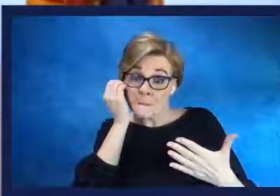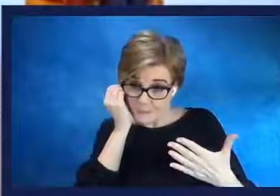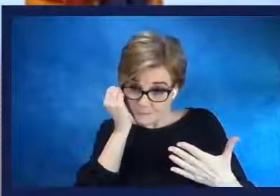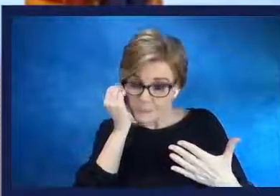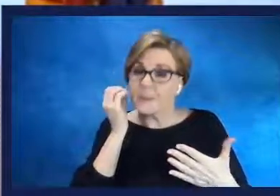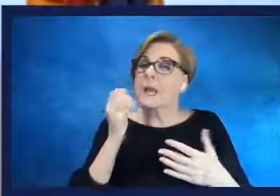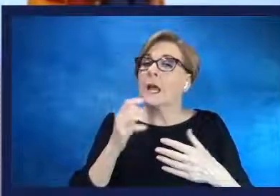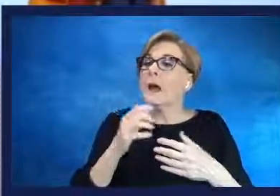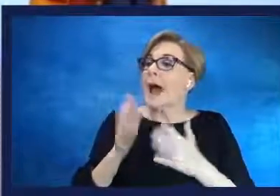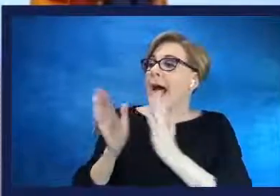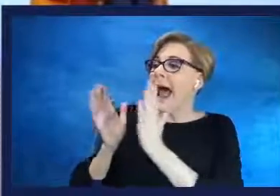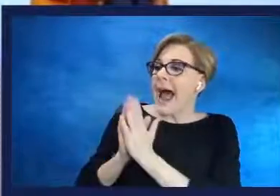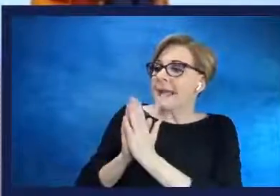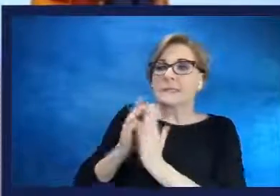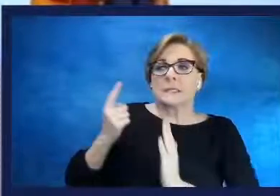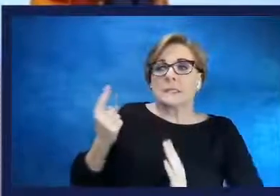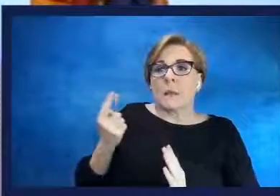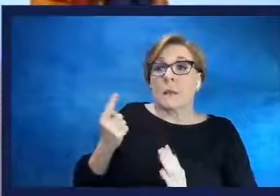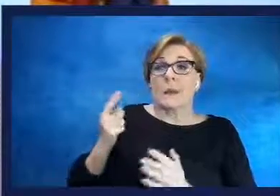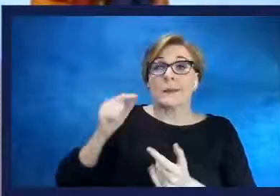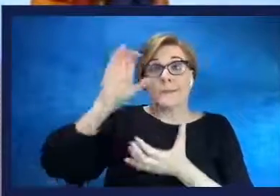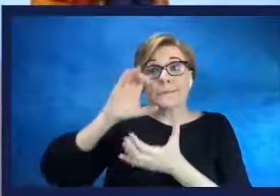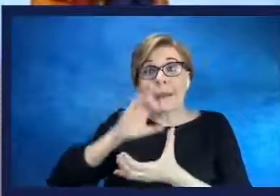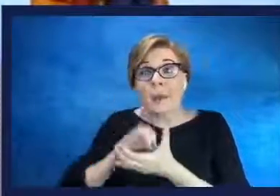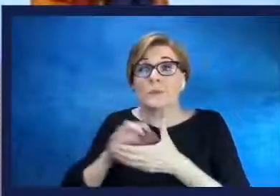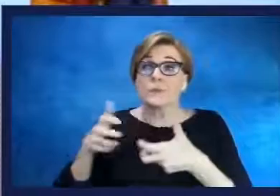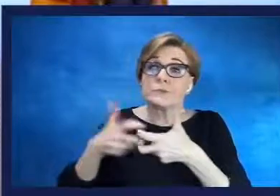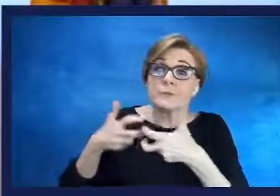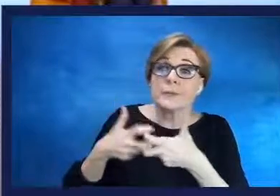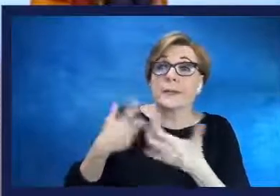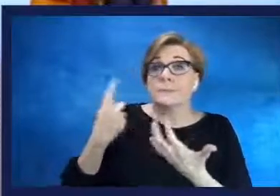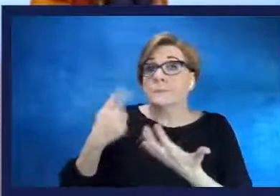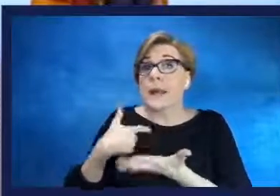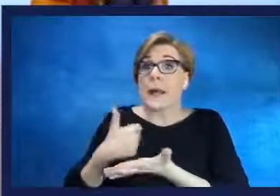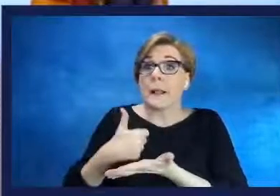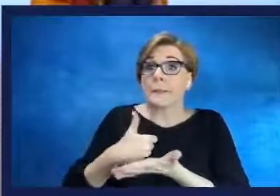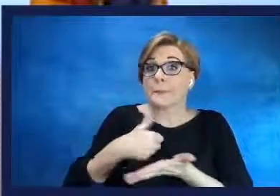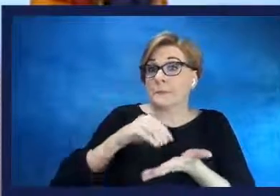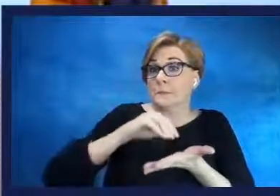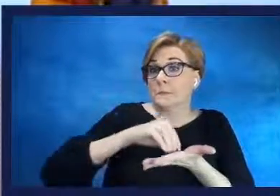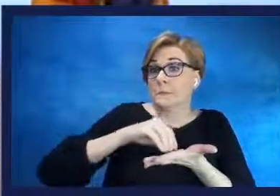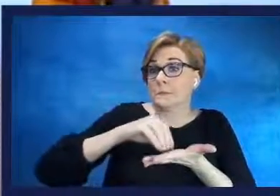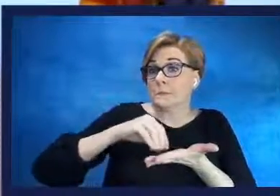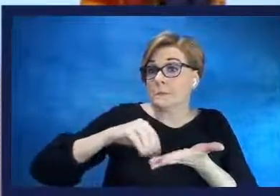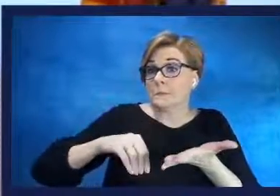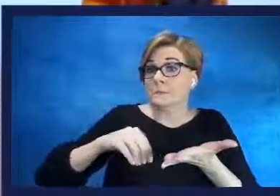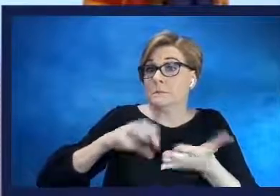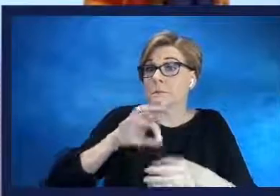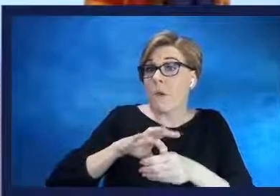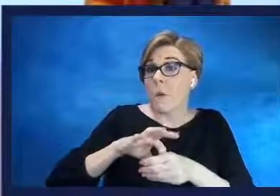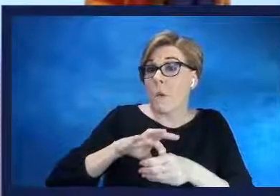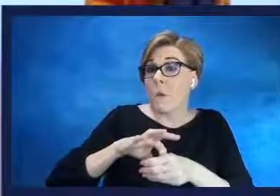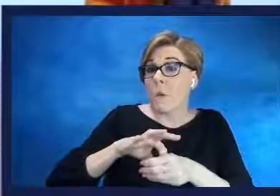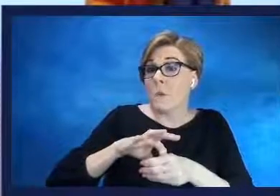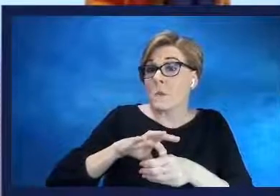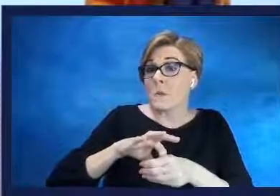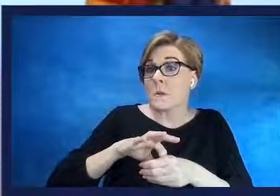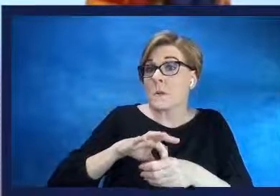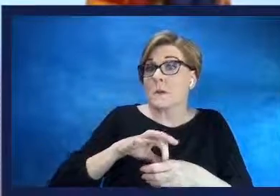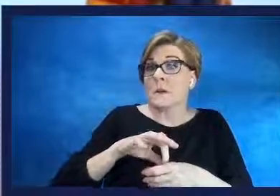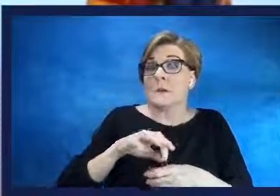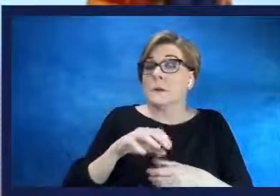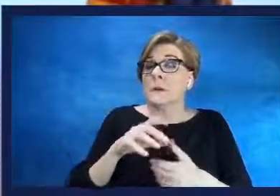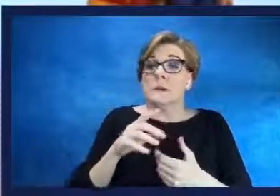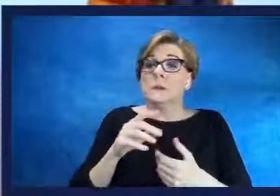preference, spouse, roommate, whatever it may be, to assist them with voting. So it doesn't require a bipartisan board to assist. We can mail